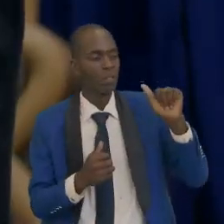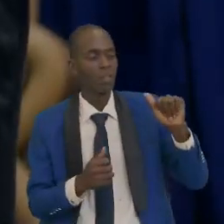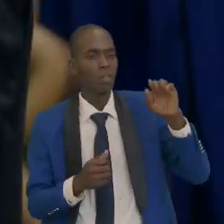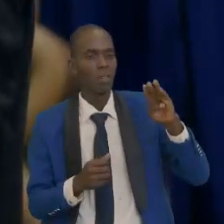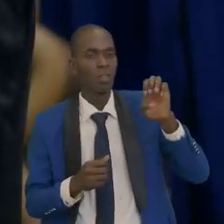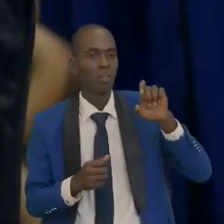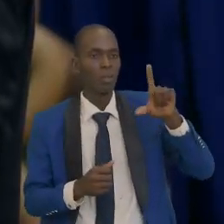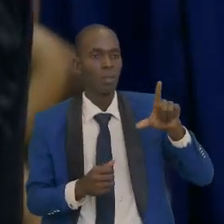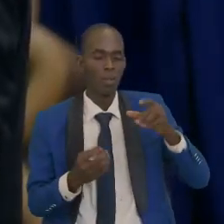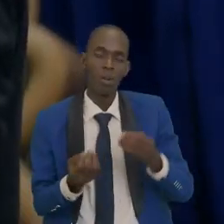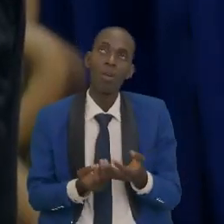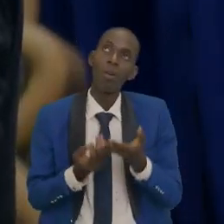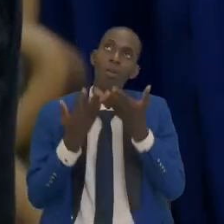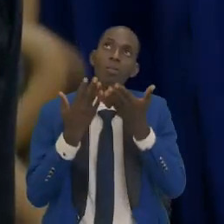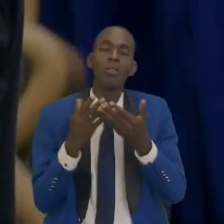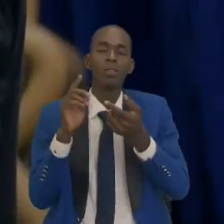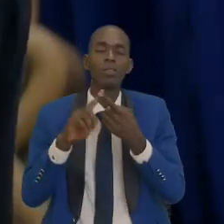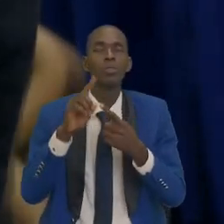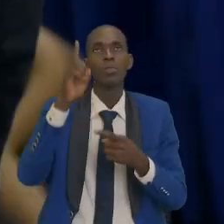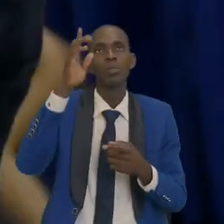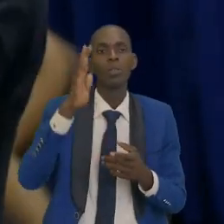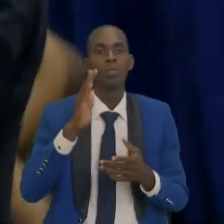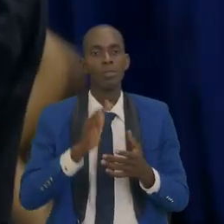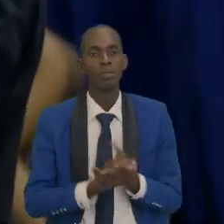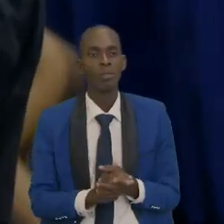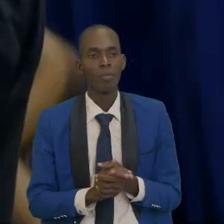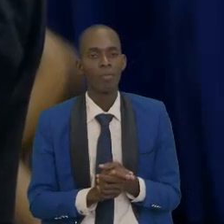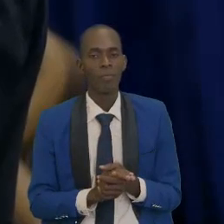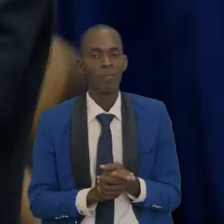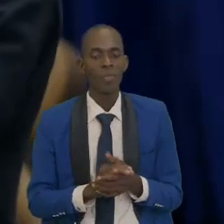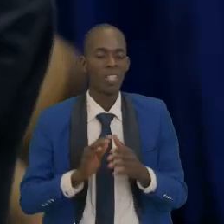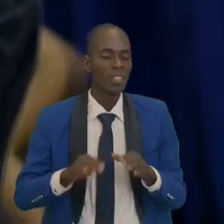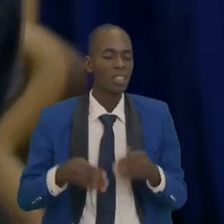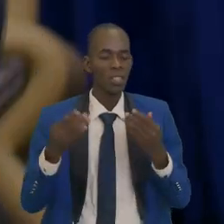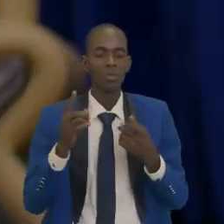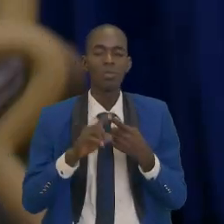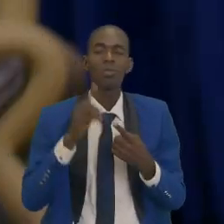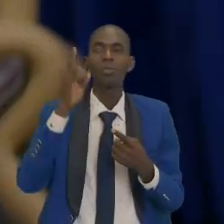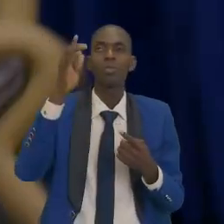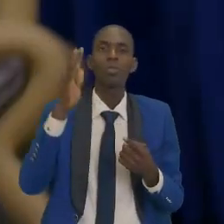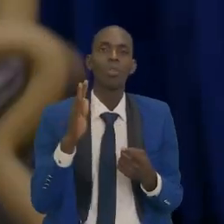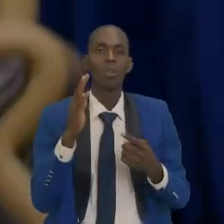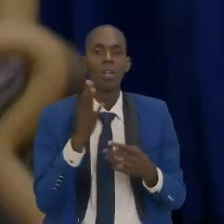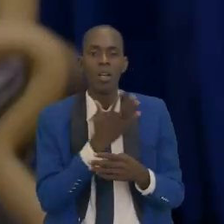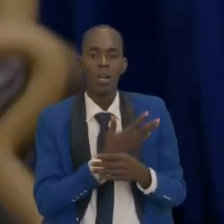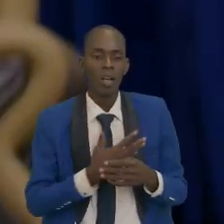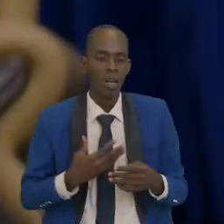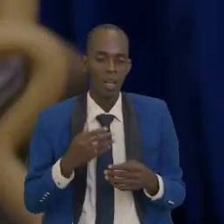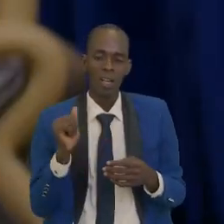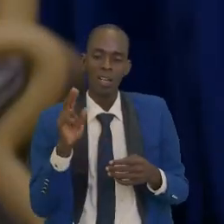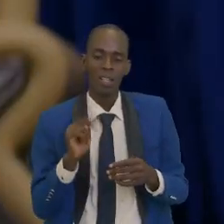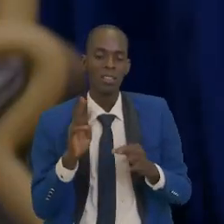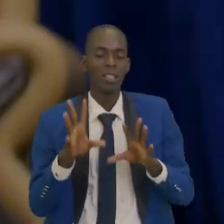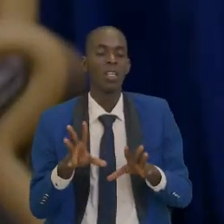unto God he gave unto God an acceptable excellent